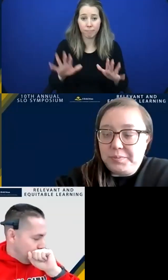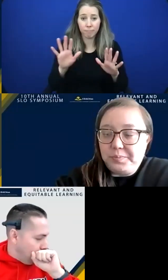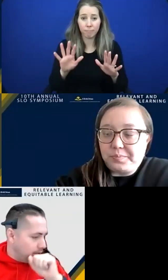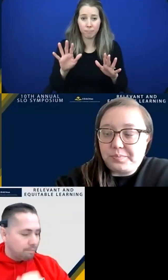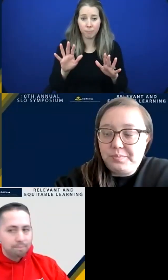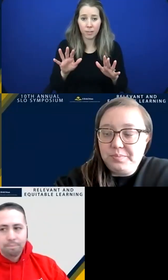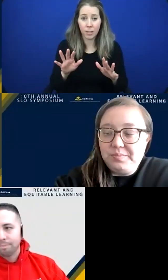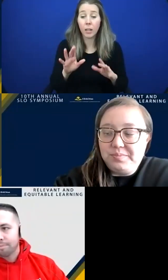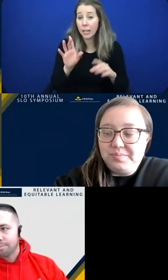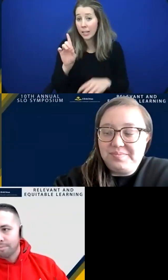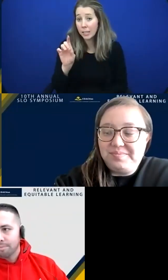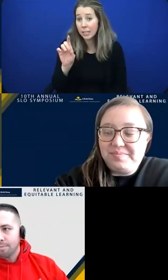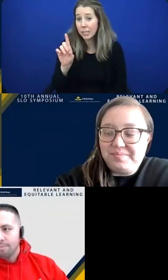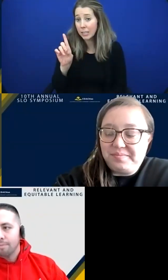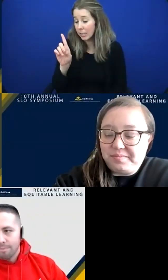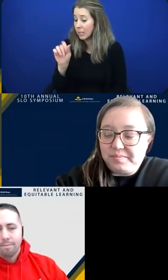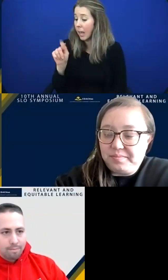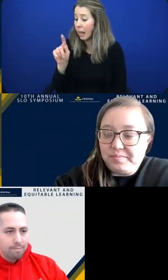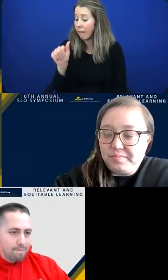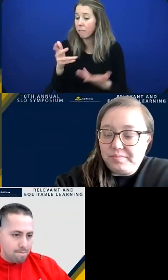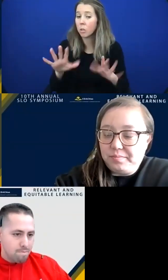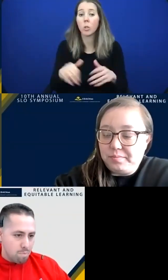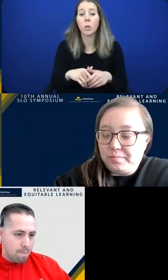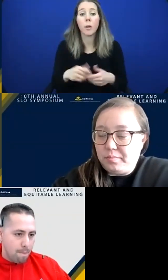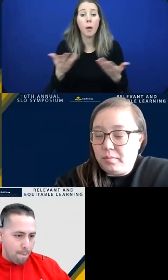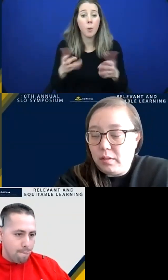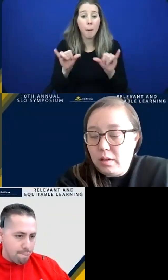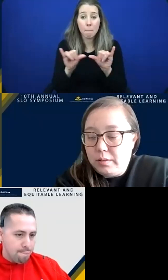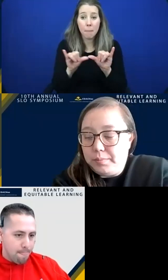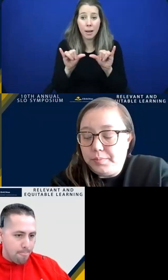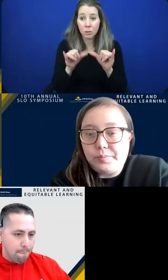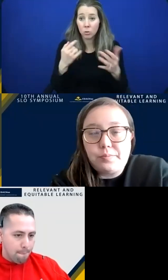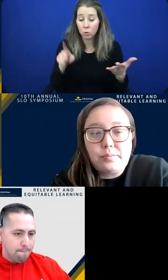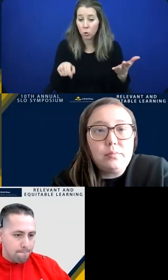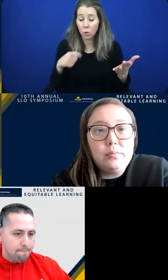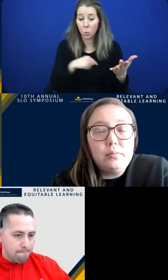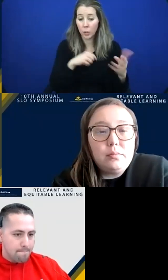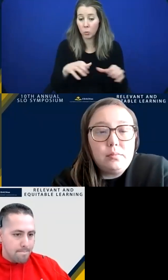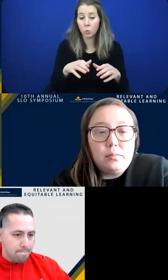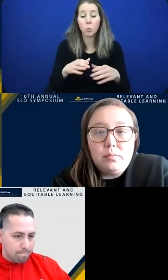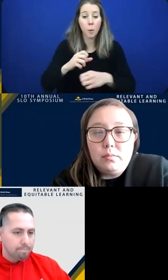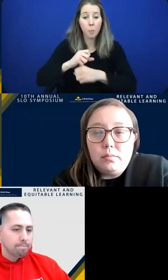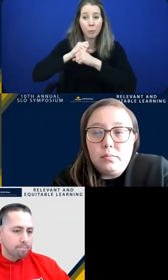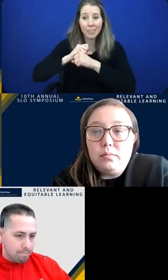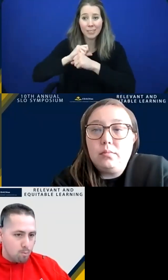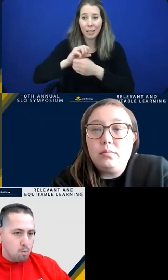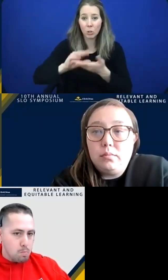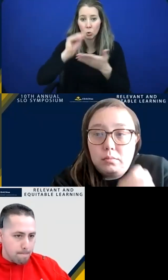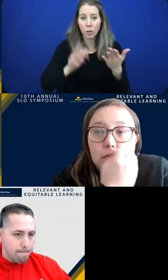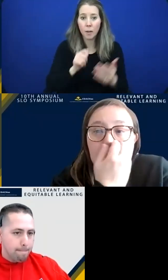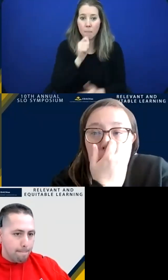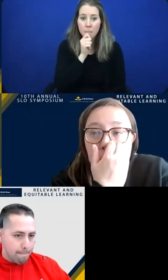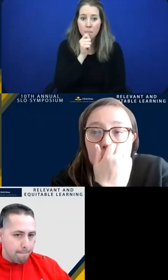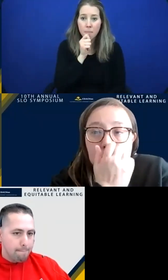guys mentioned data. What measures should be taken to protect student privacy when collecting